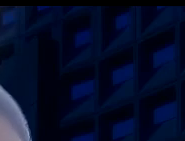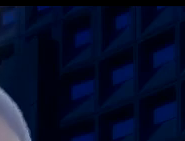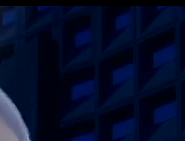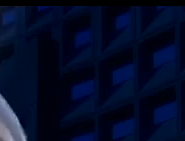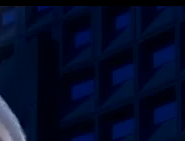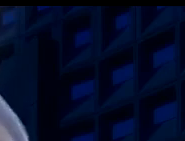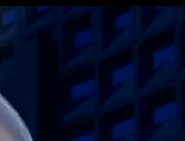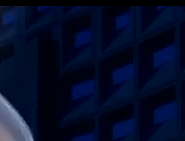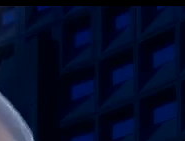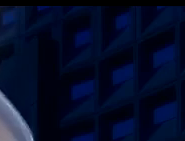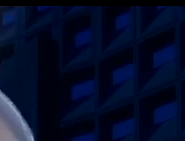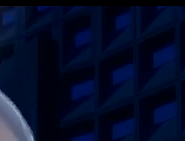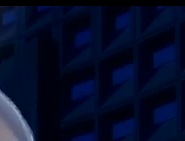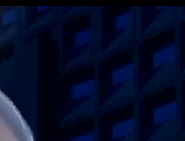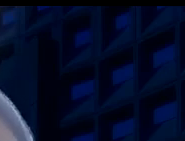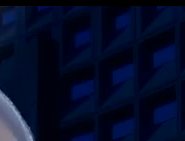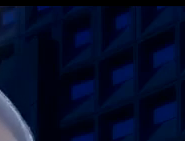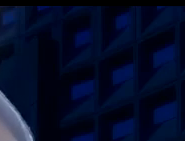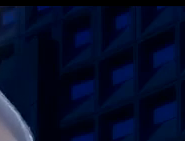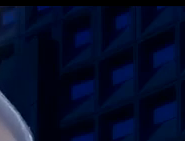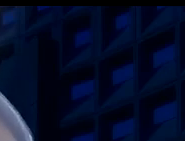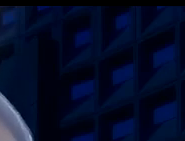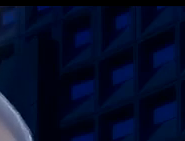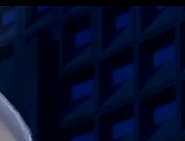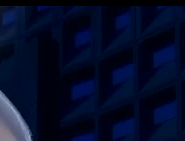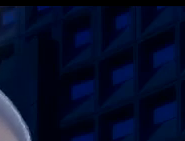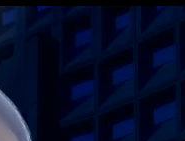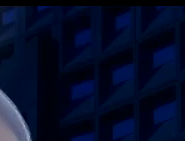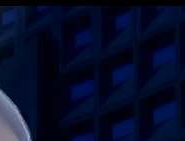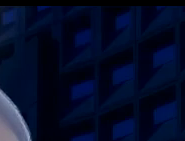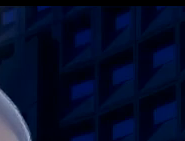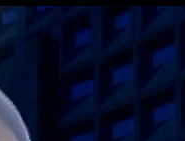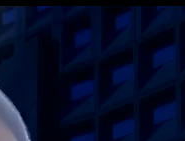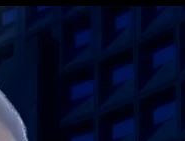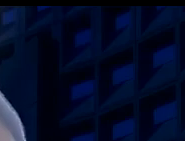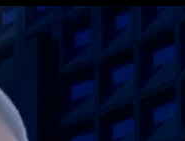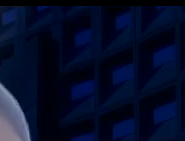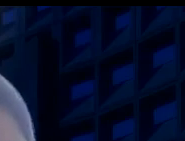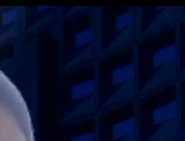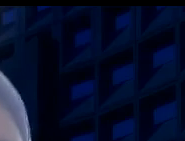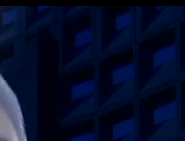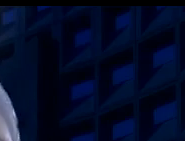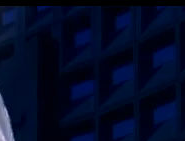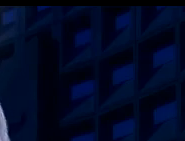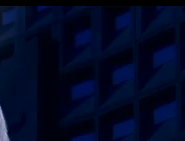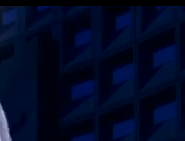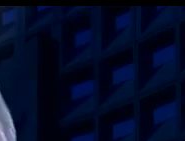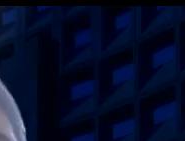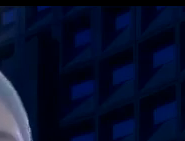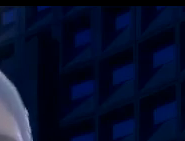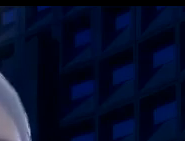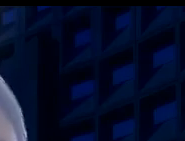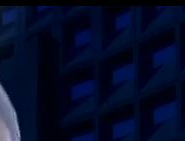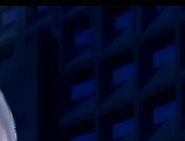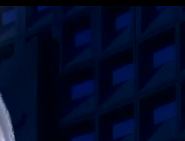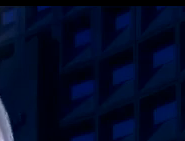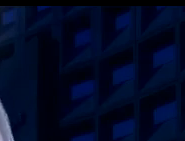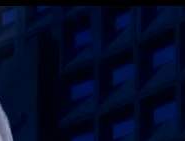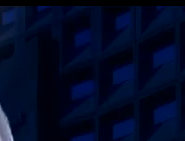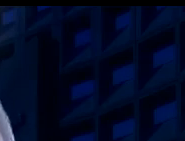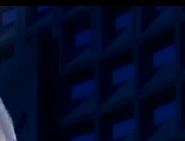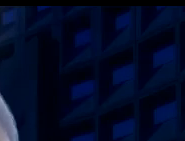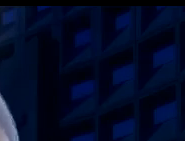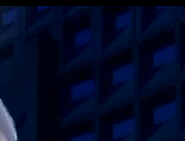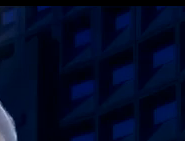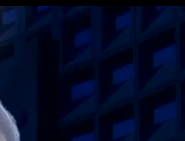wanted to talk about it a little bit, and then we can answer this question that's in the chat. Absolutely. So to understand